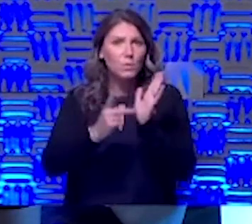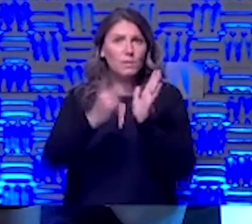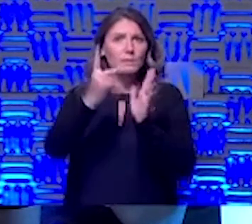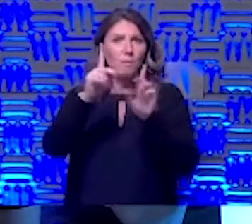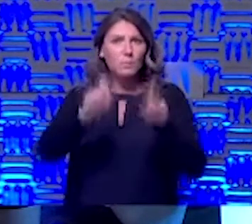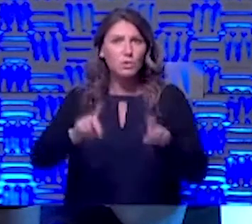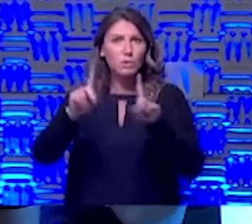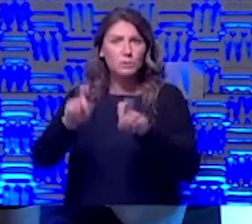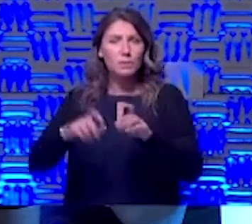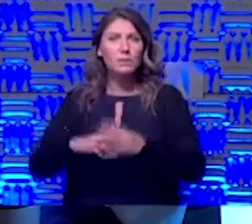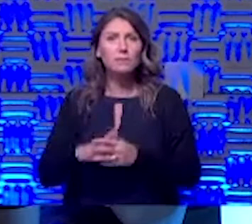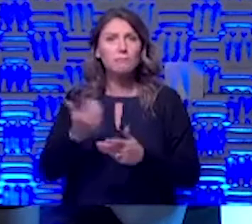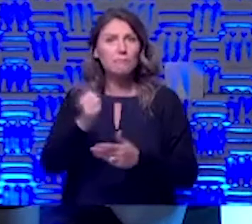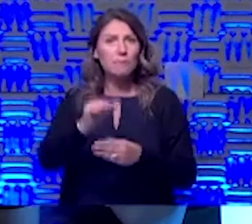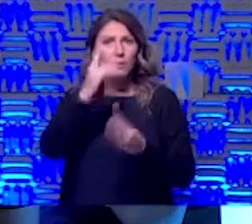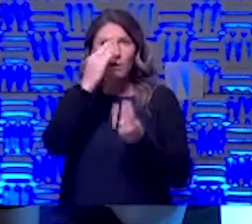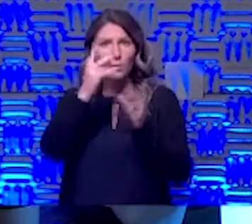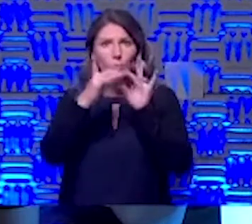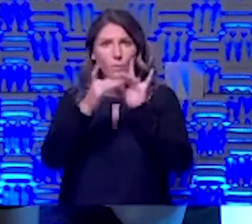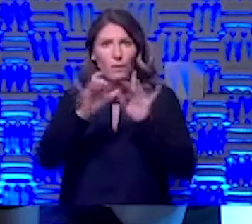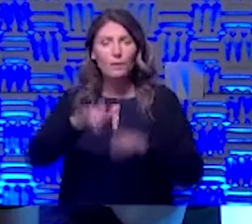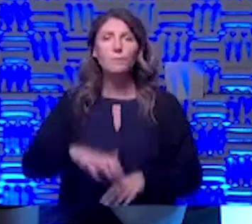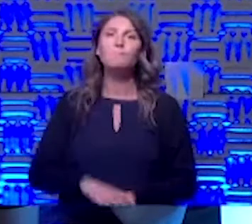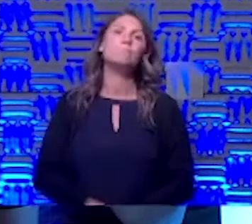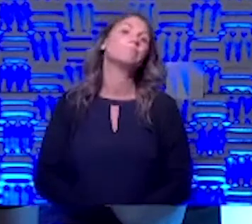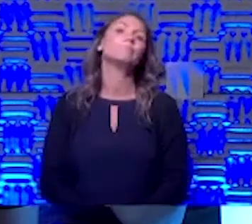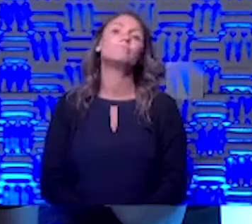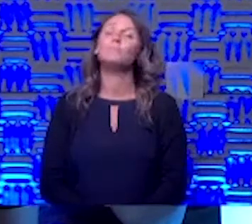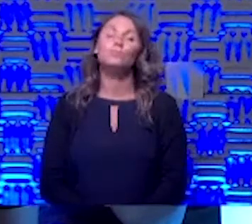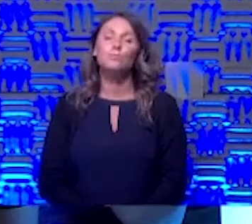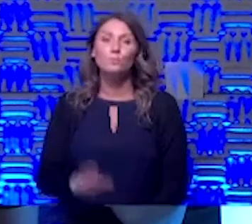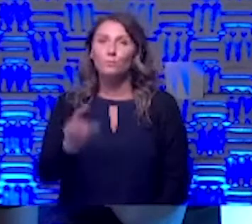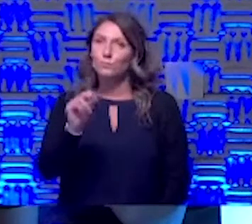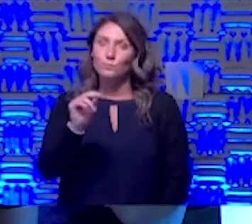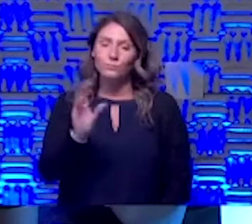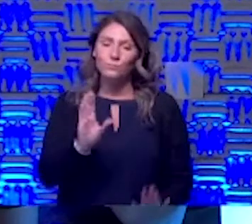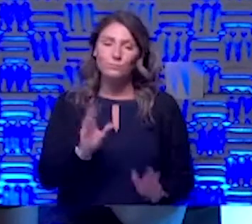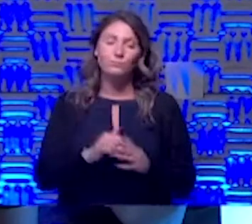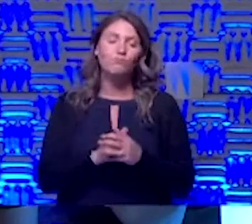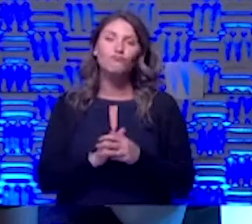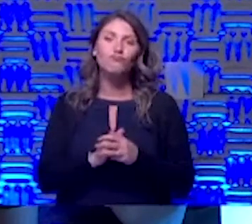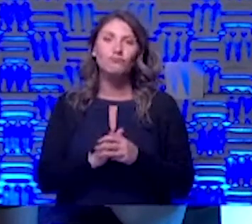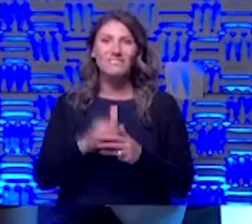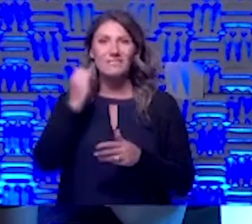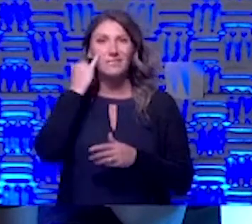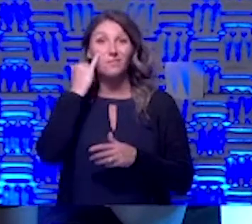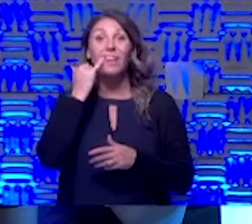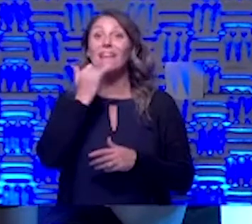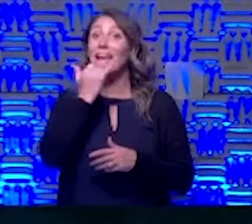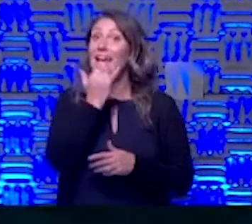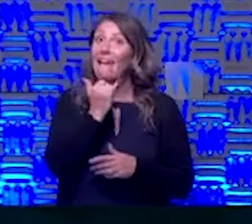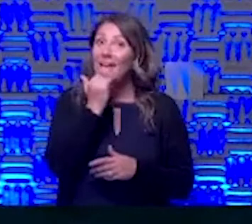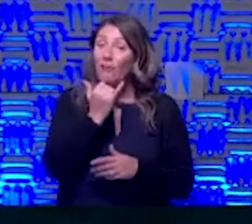doctors amongst this panel. Any other thoughts about that? No. Unless there is any error in counting, they take a